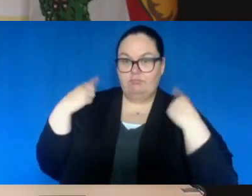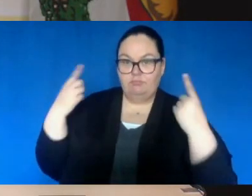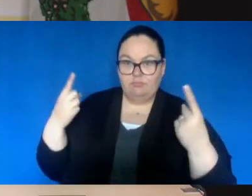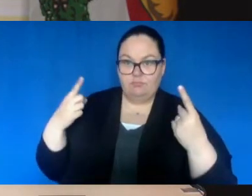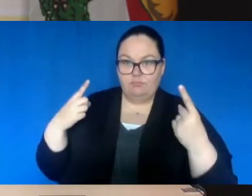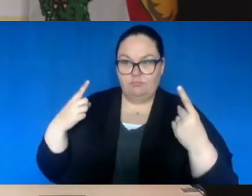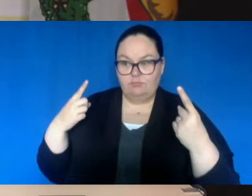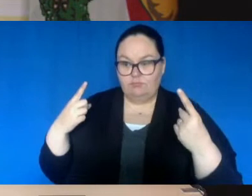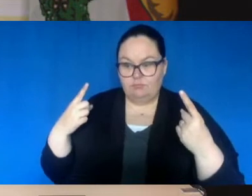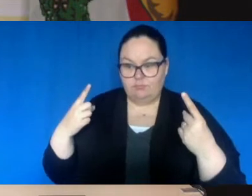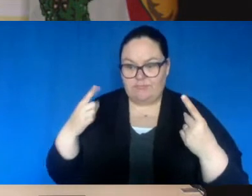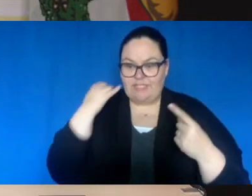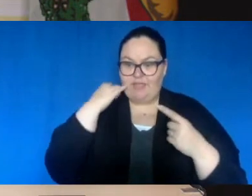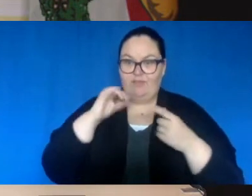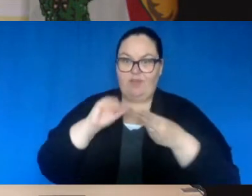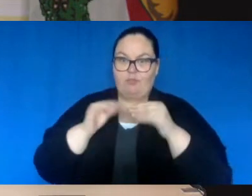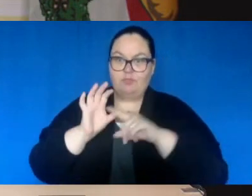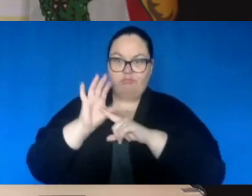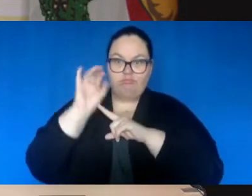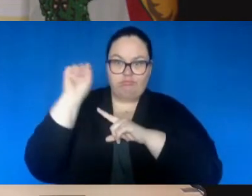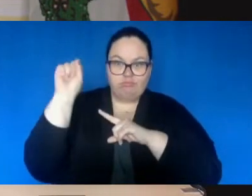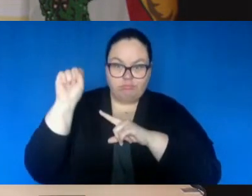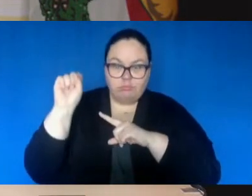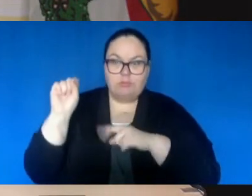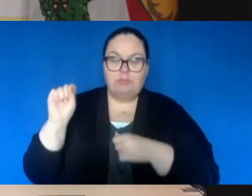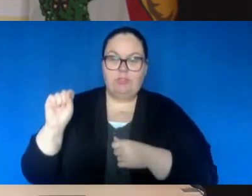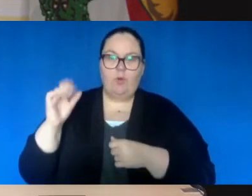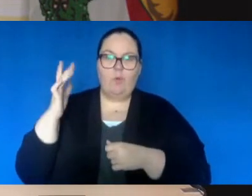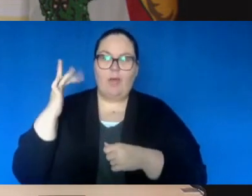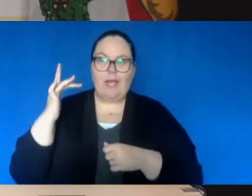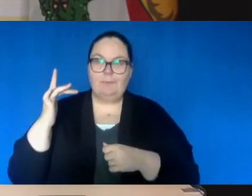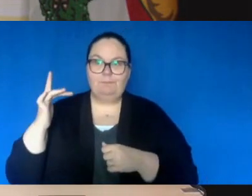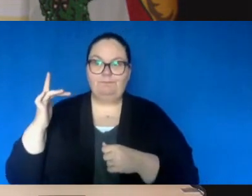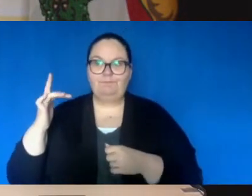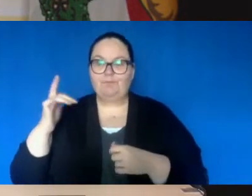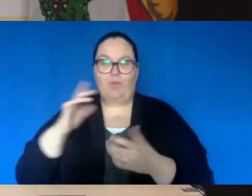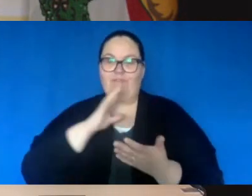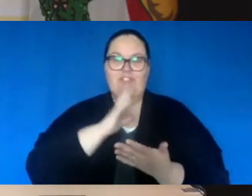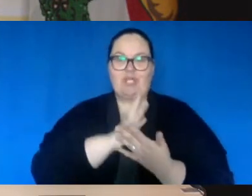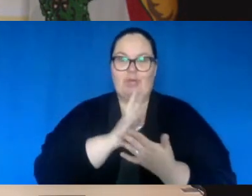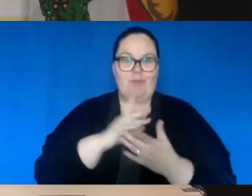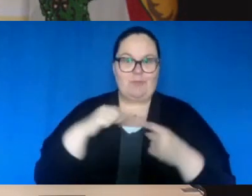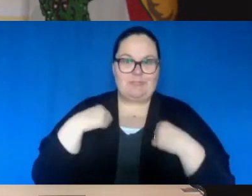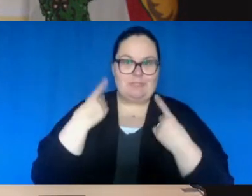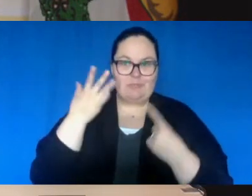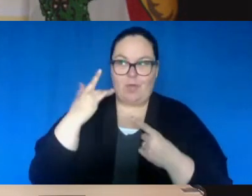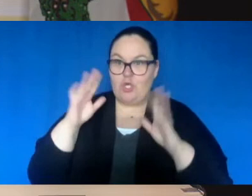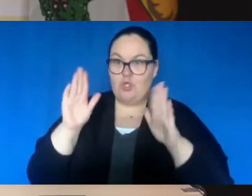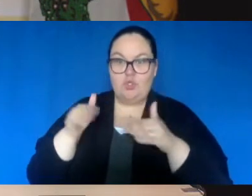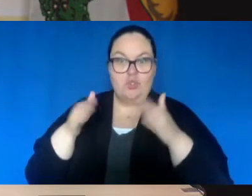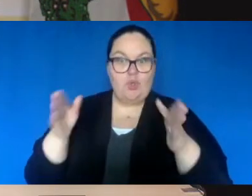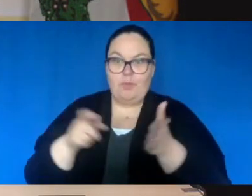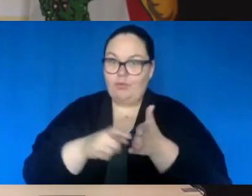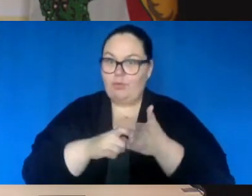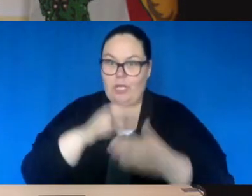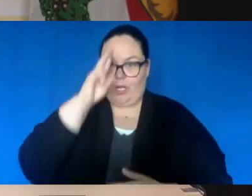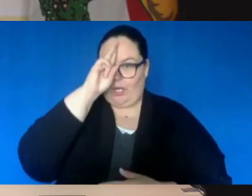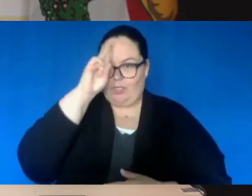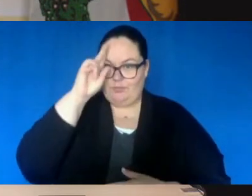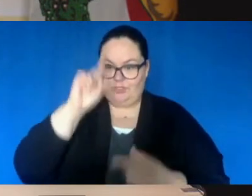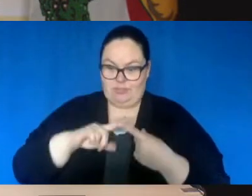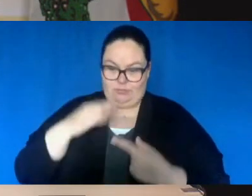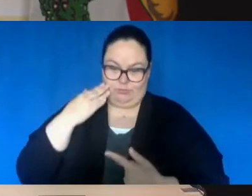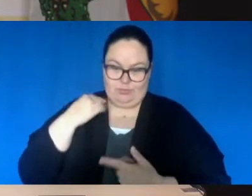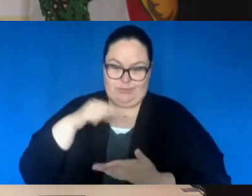it here because we've not seen the cases coming into hospital, thankfully, up until this